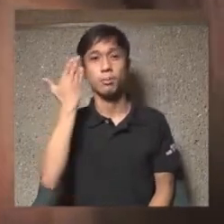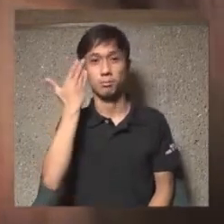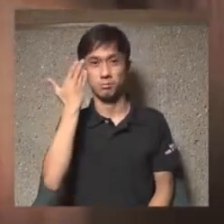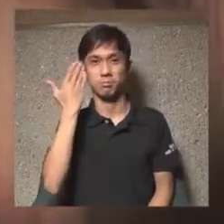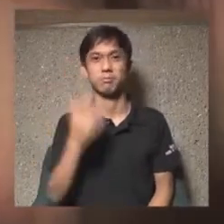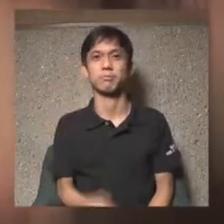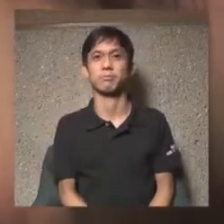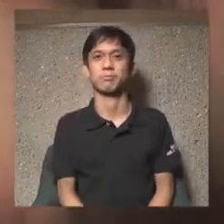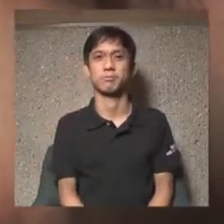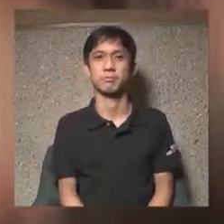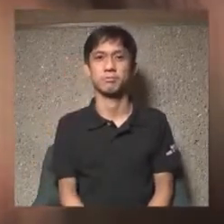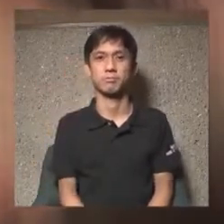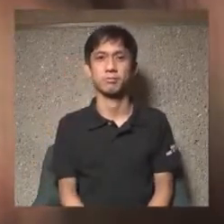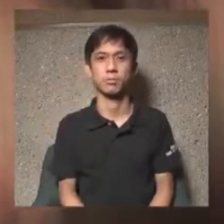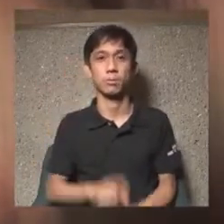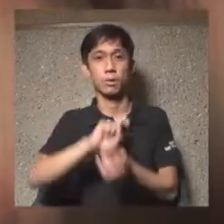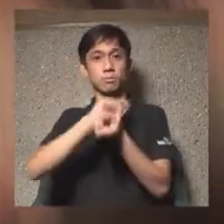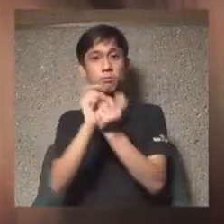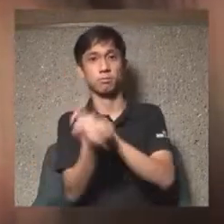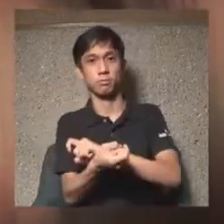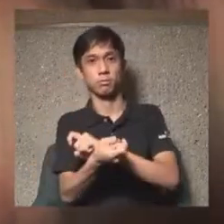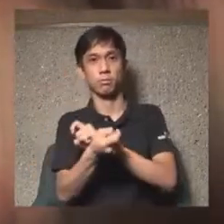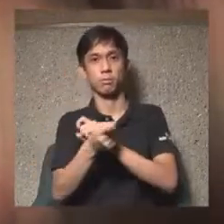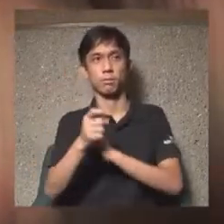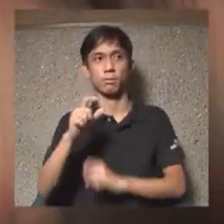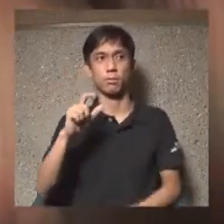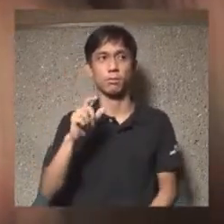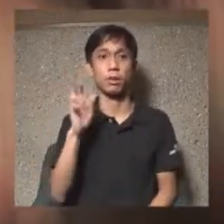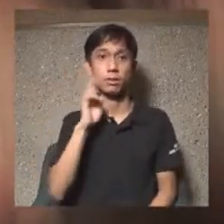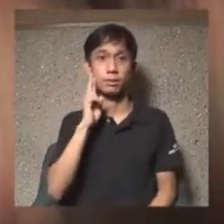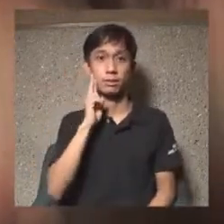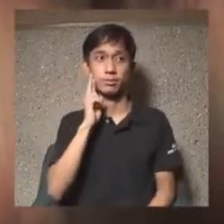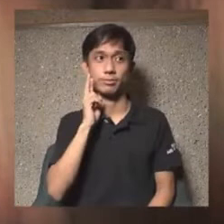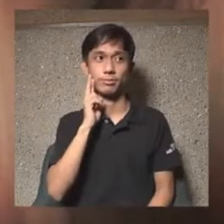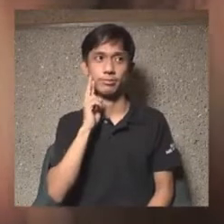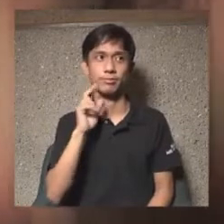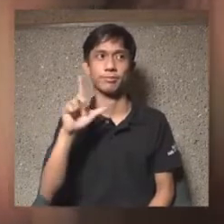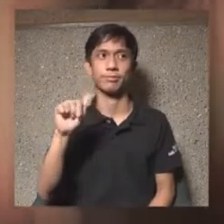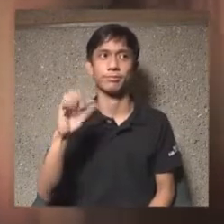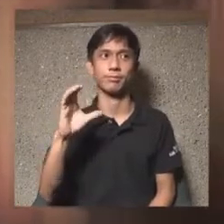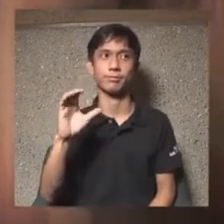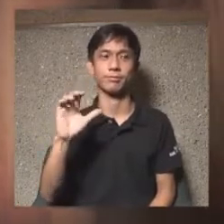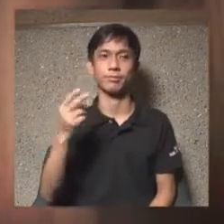Jacob got a dose of his own medicine.